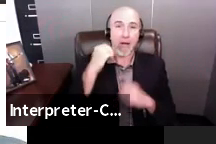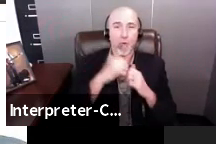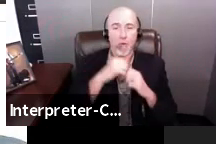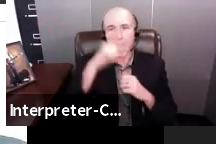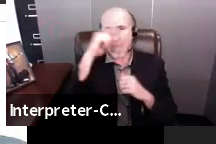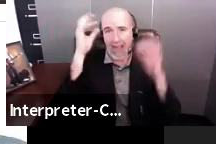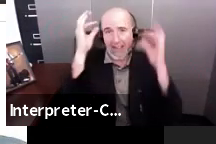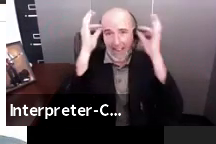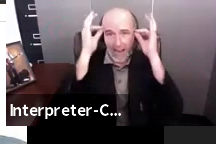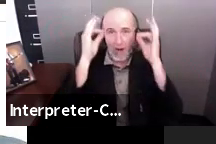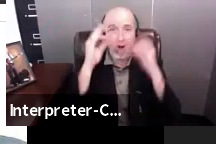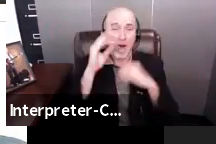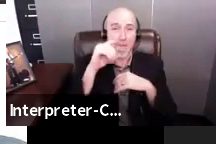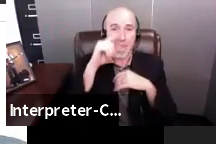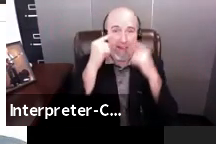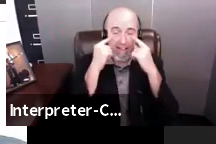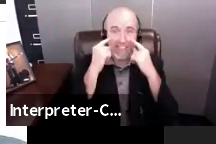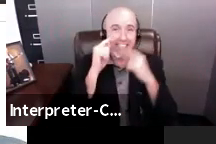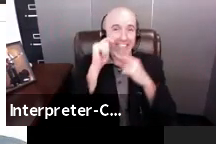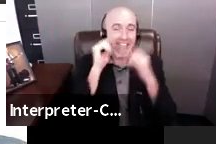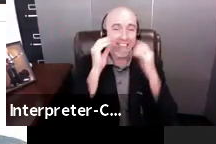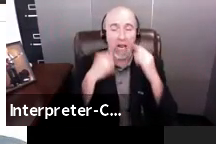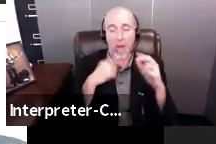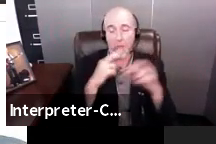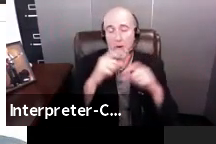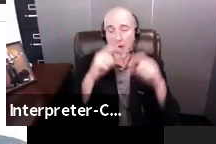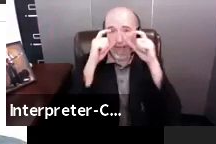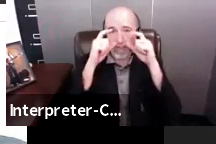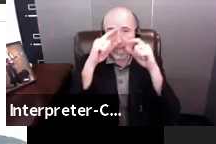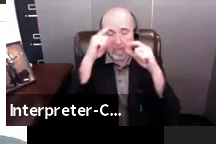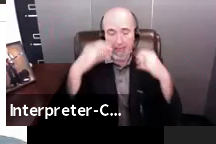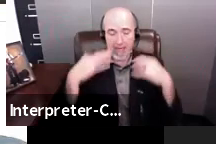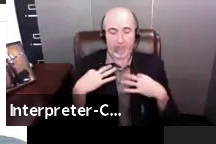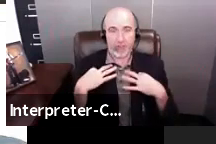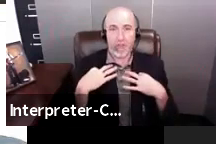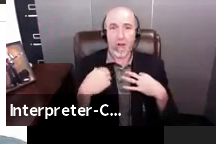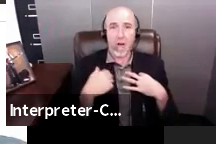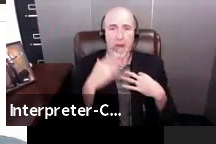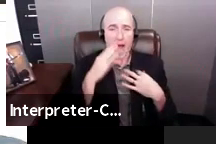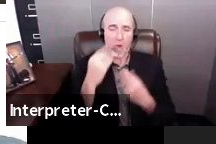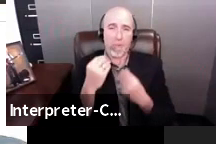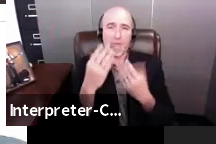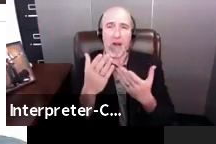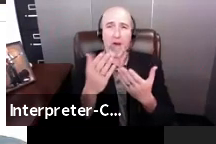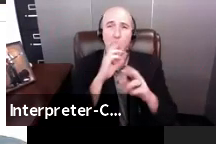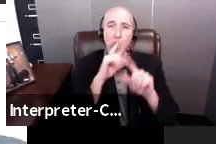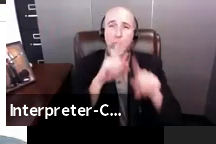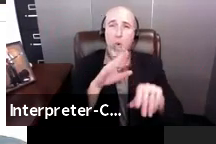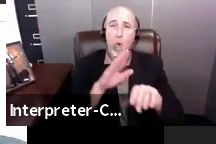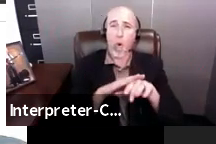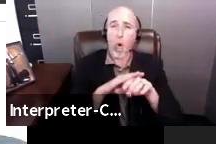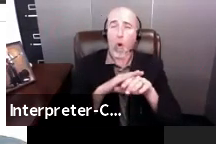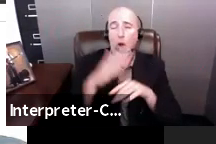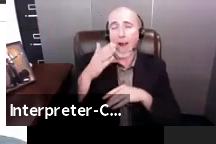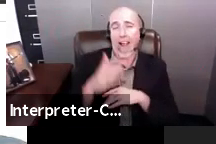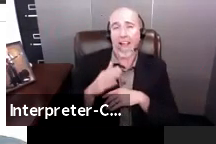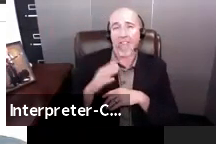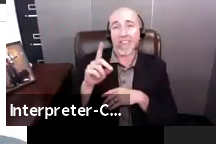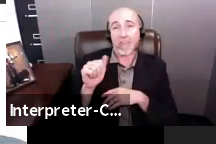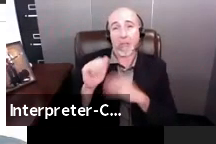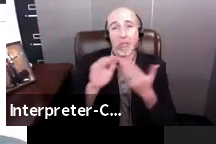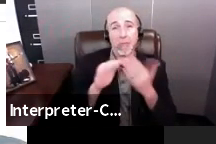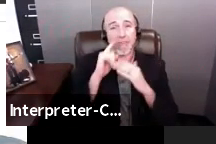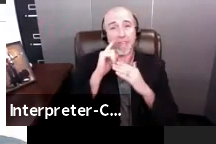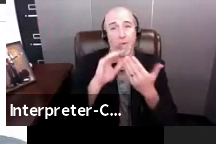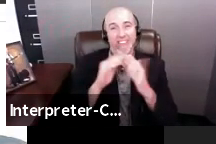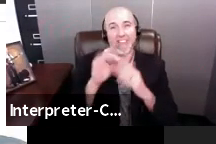tan skin. I'm wearing glasses and a black t-shirt. I will be delivering a report on behalf of the disability community of the city